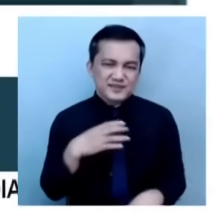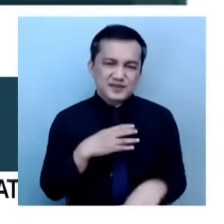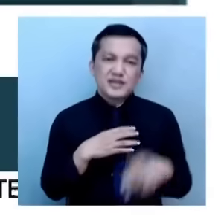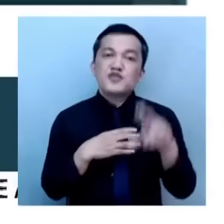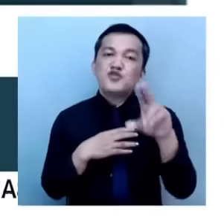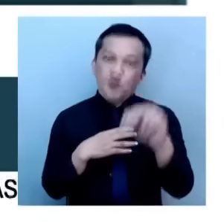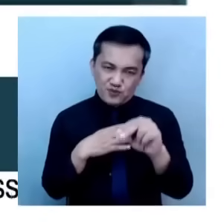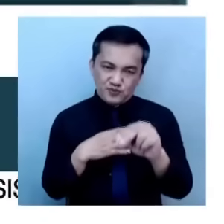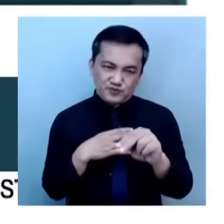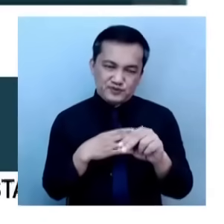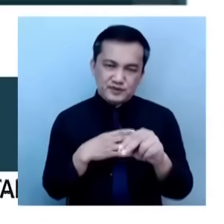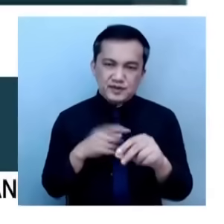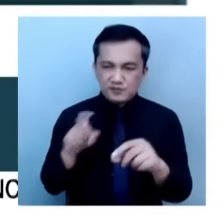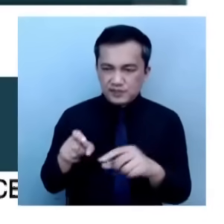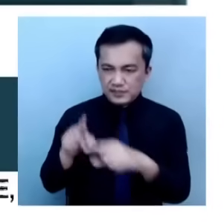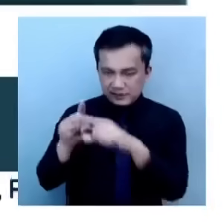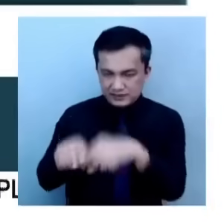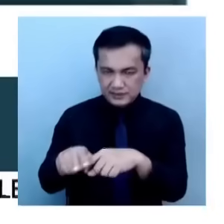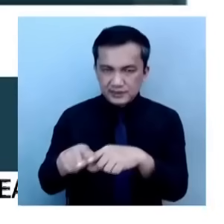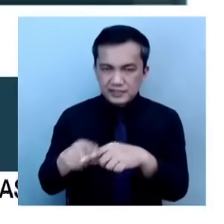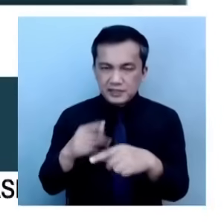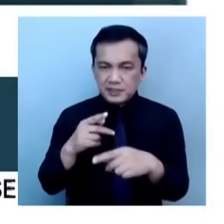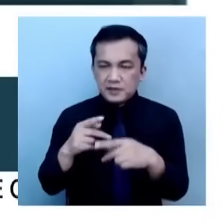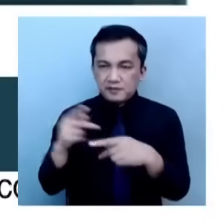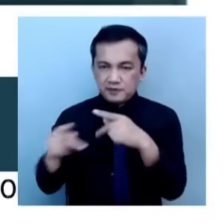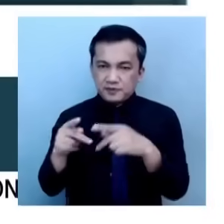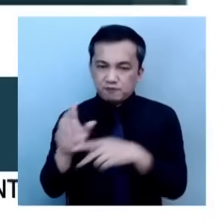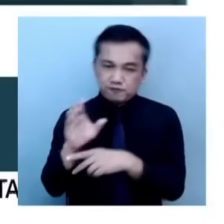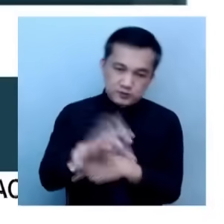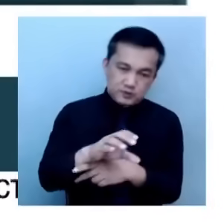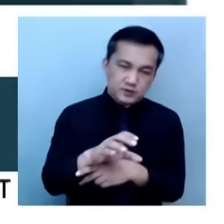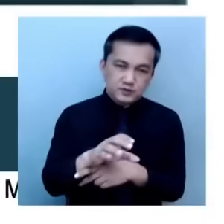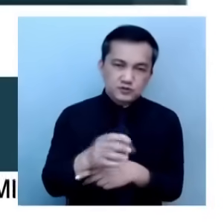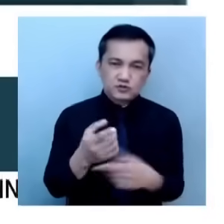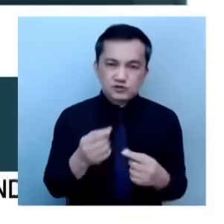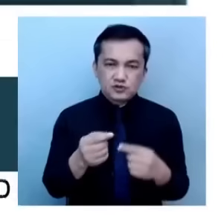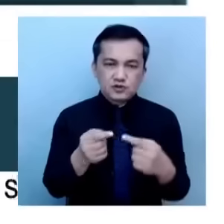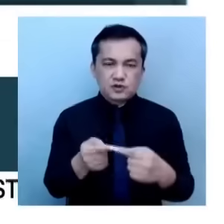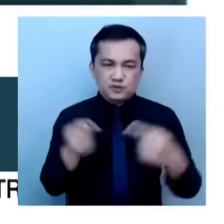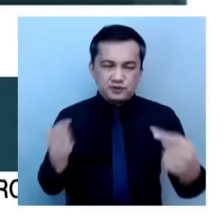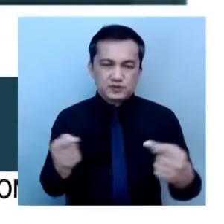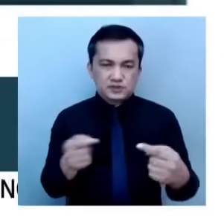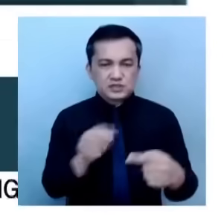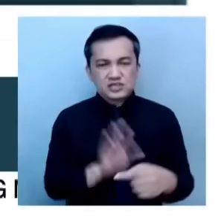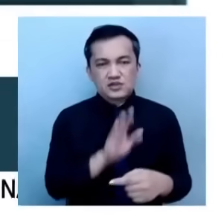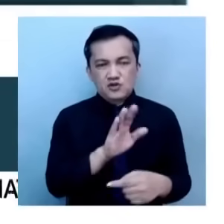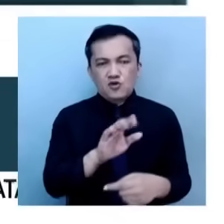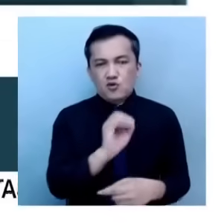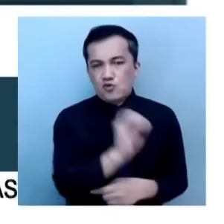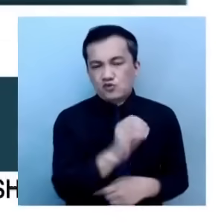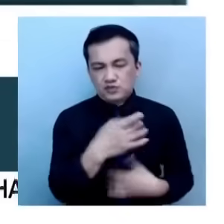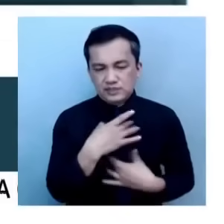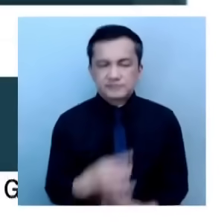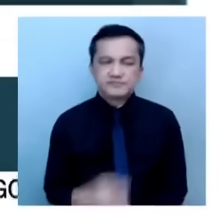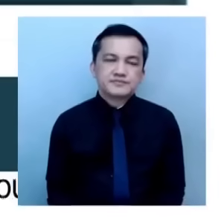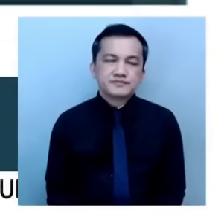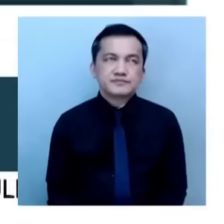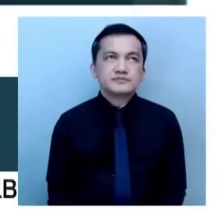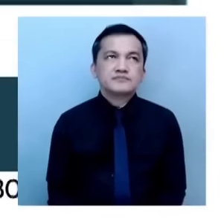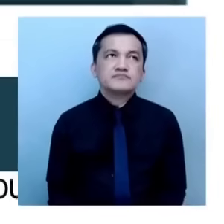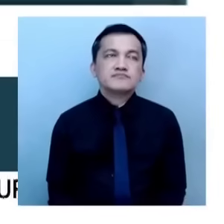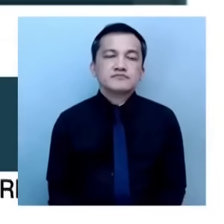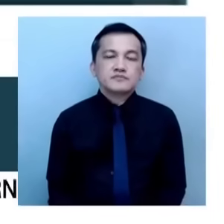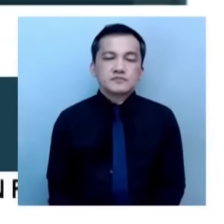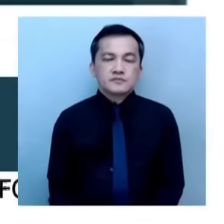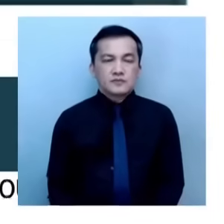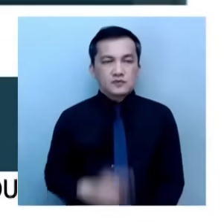rely on public pressure for it to do the exact opposite of its vested interests. Okay, what can be done? I said this